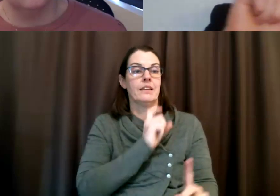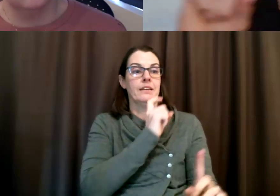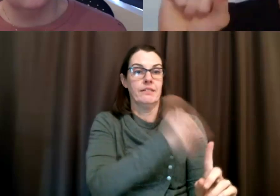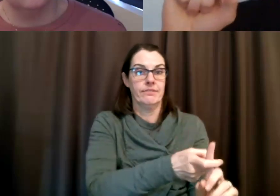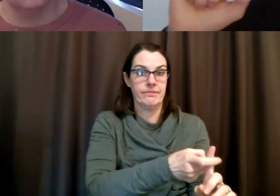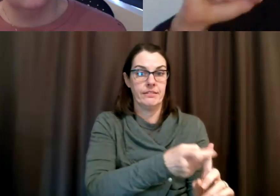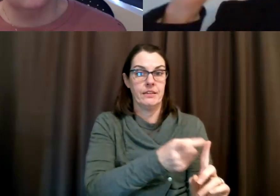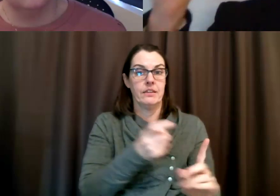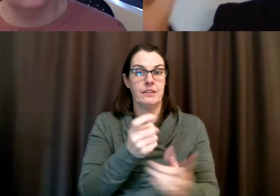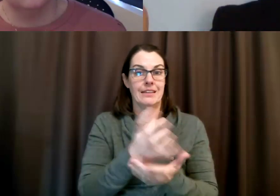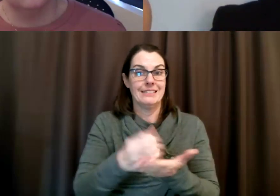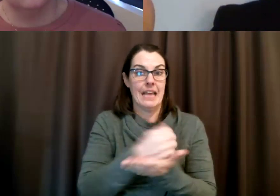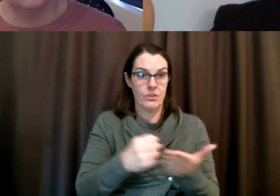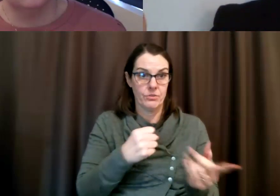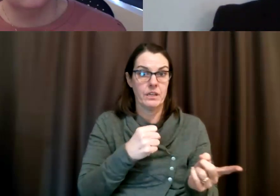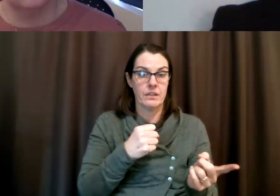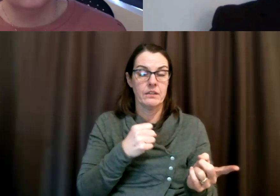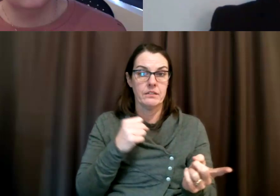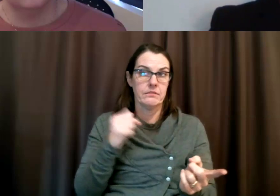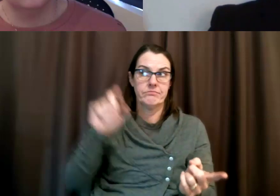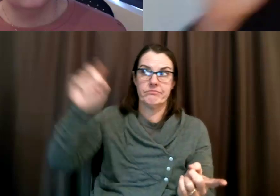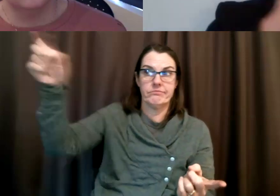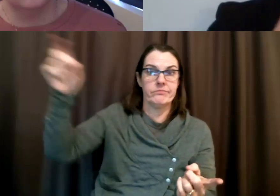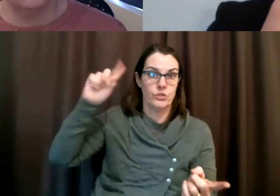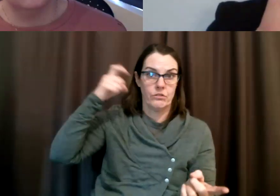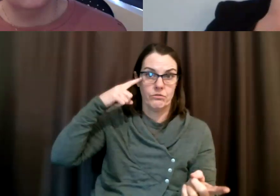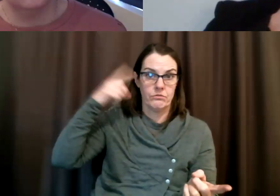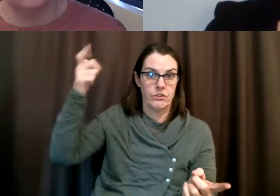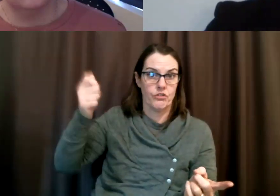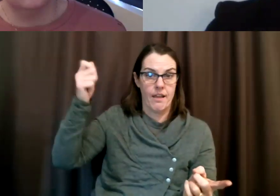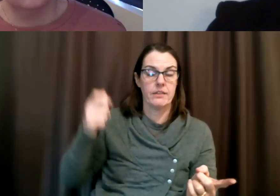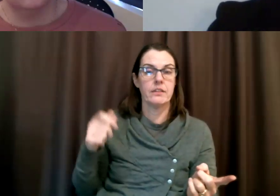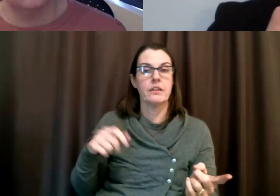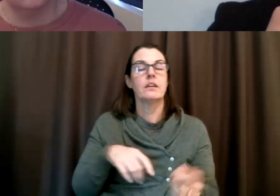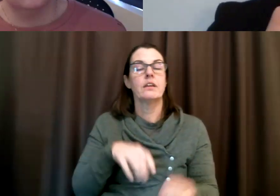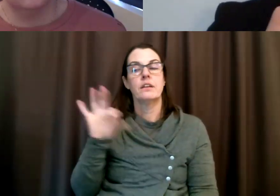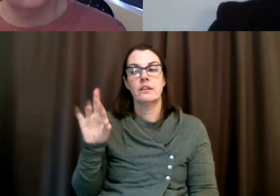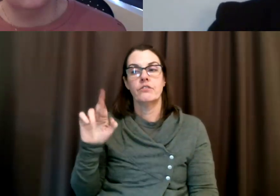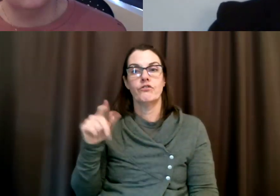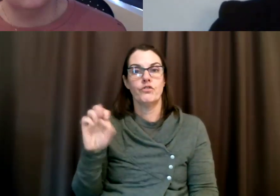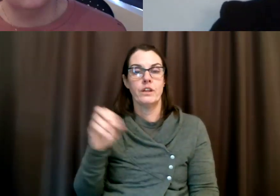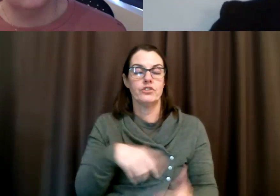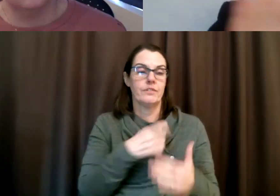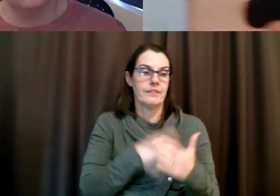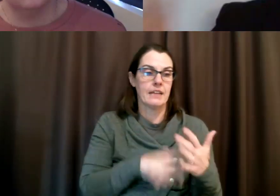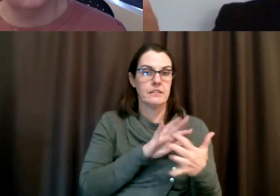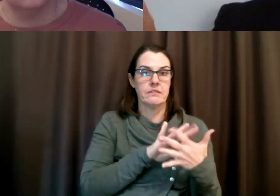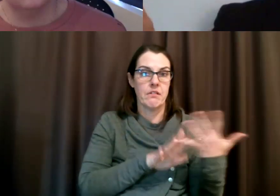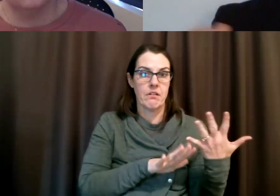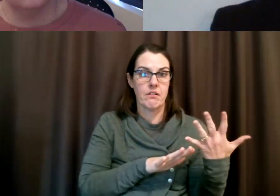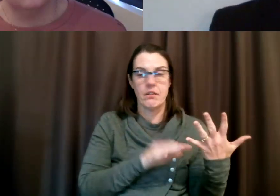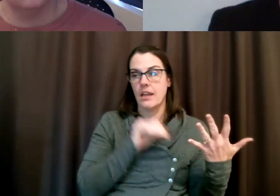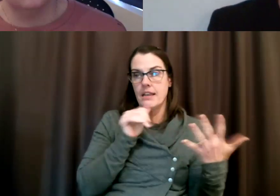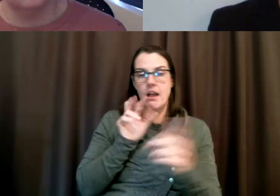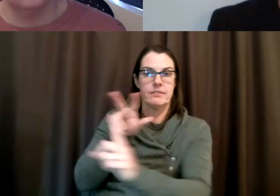going to have salary assigned to that grant. Fringe and taxes and all of that will not